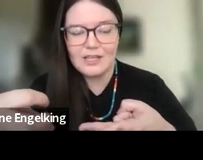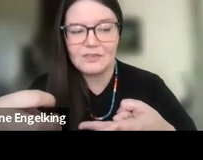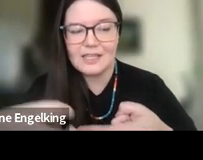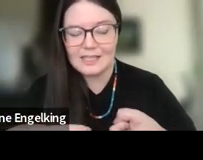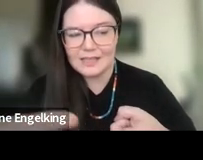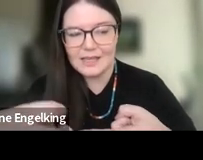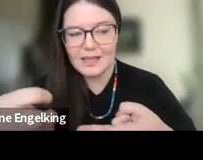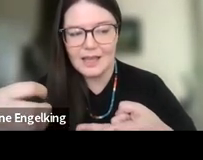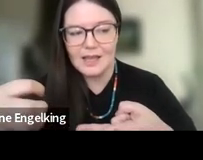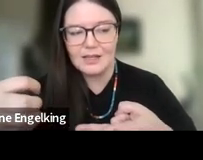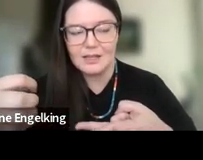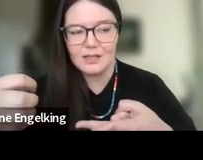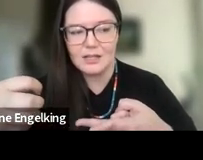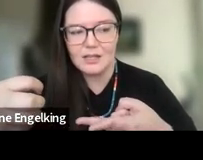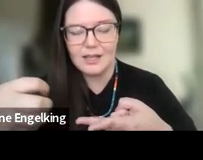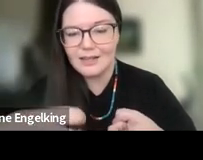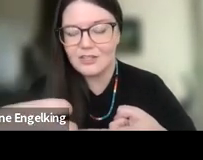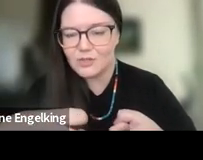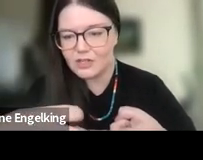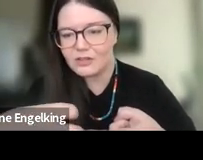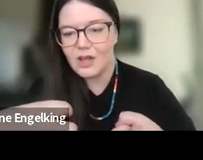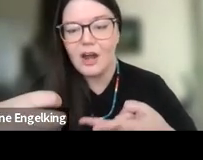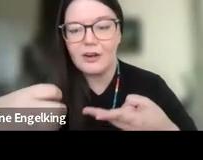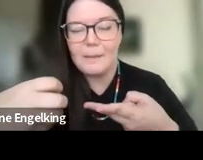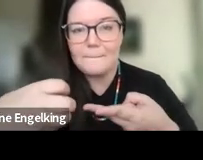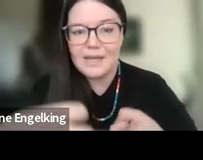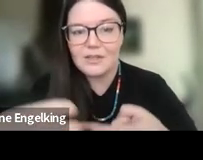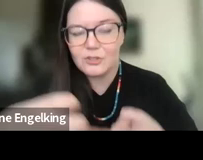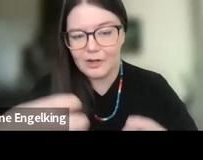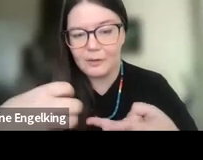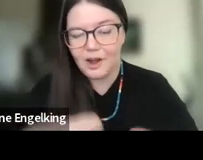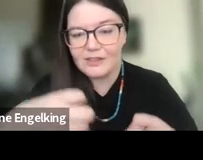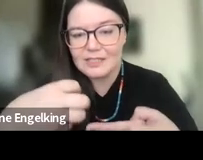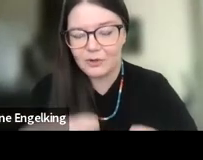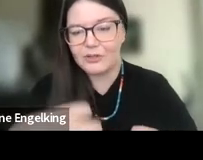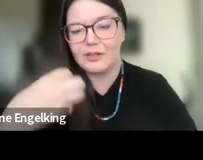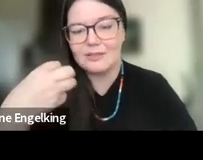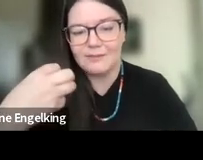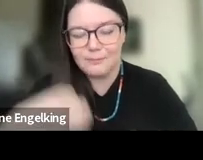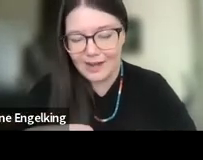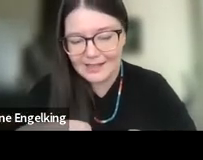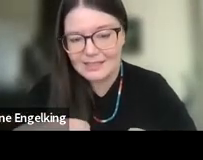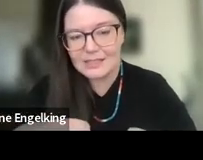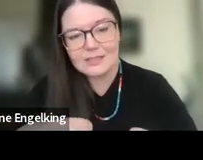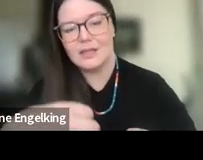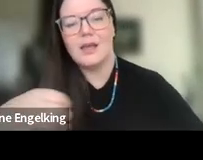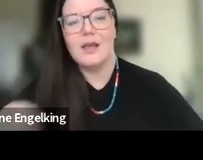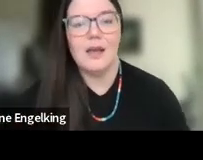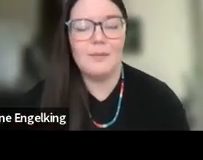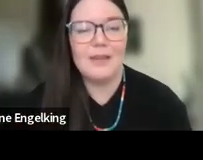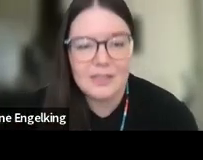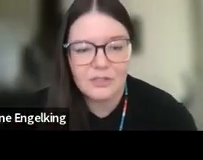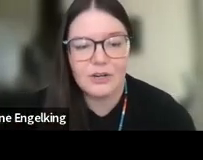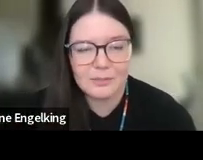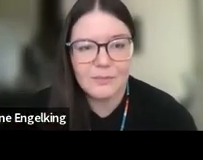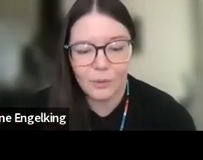and ways of healing and connecting to each other are embedded throughout our policies, protocols, and practices?